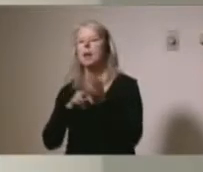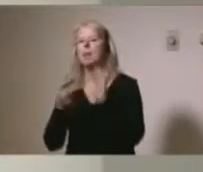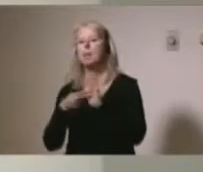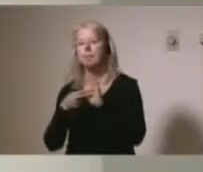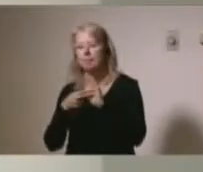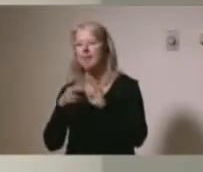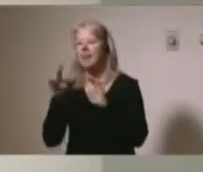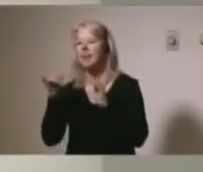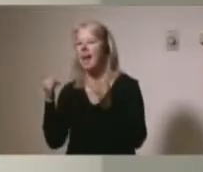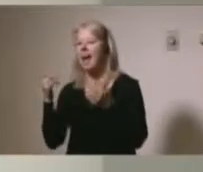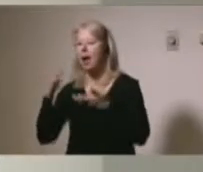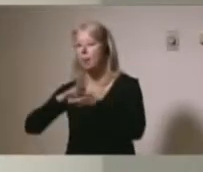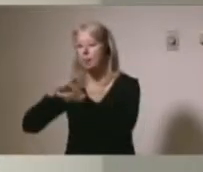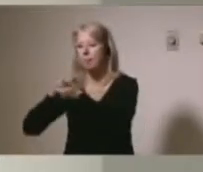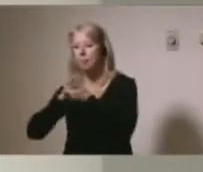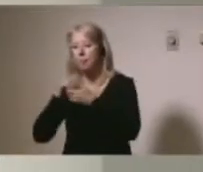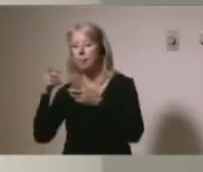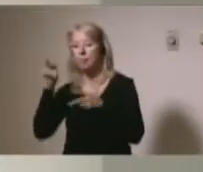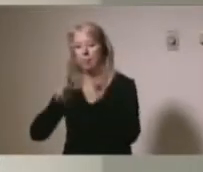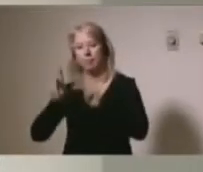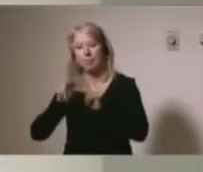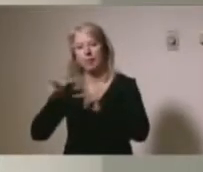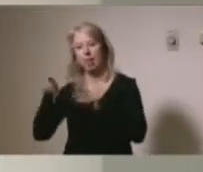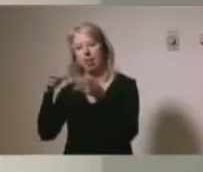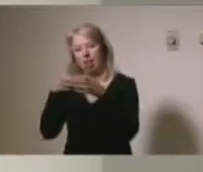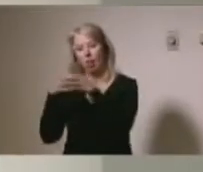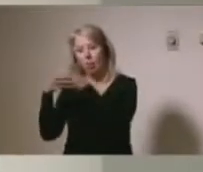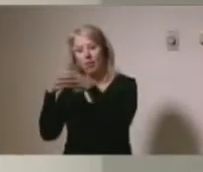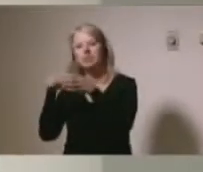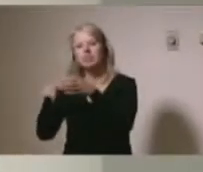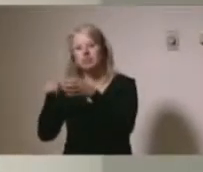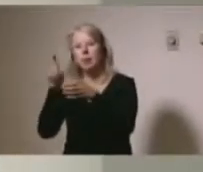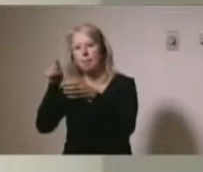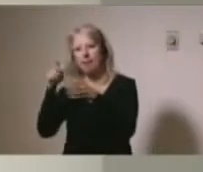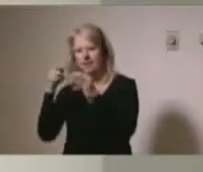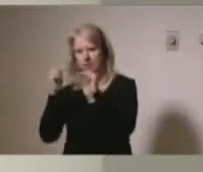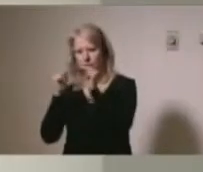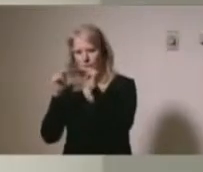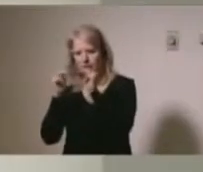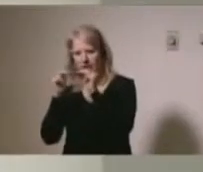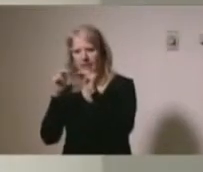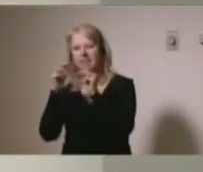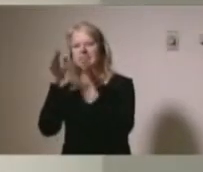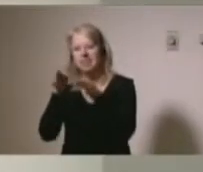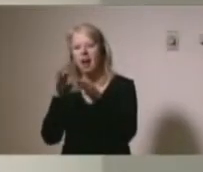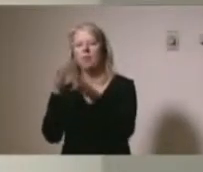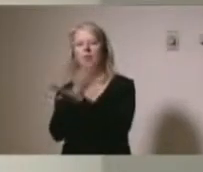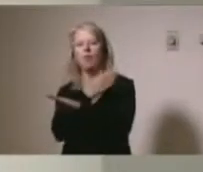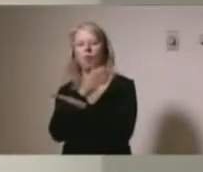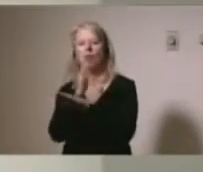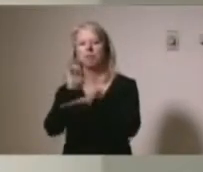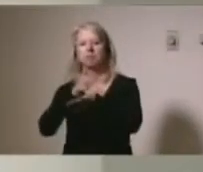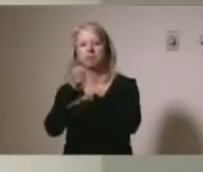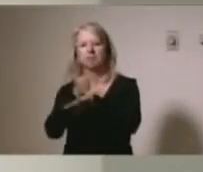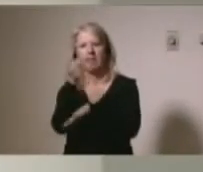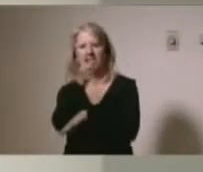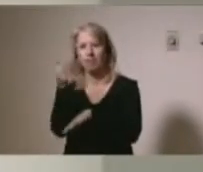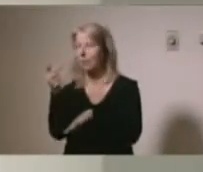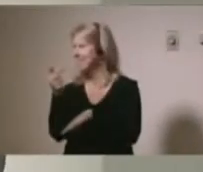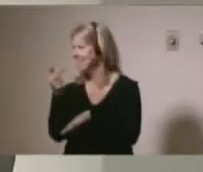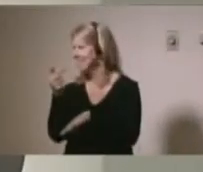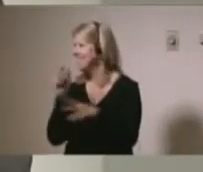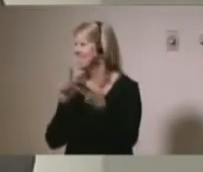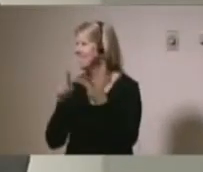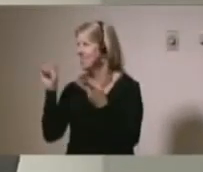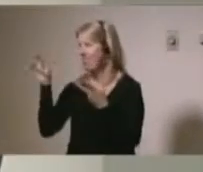coalition partners were required to hold negotiations before governments were formed. And there you go, there